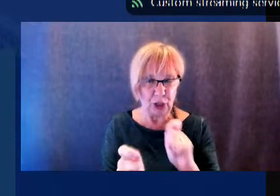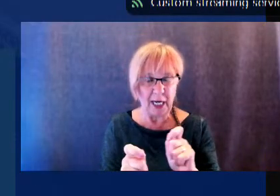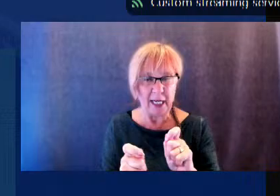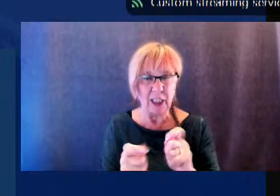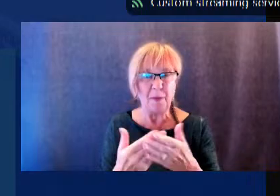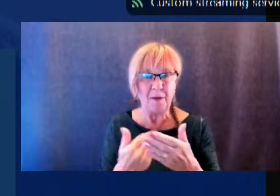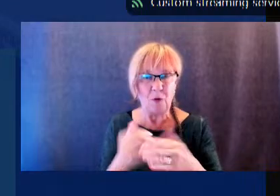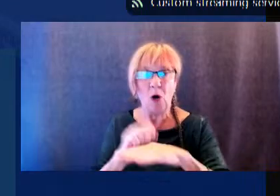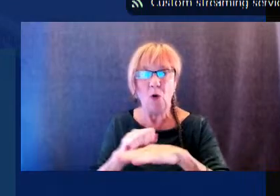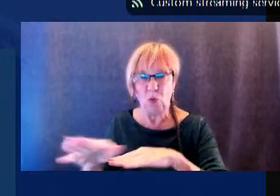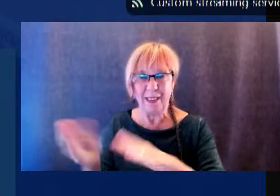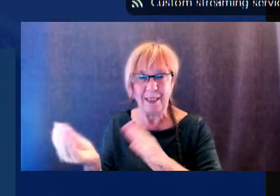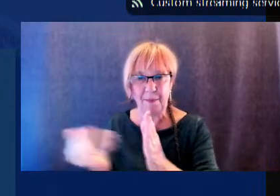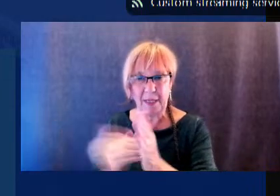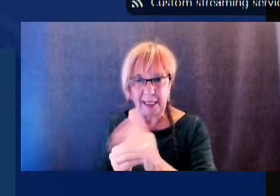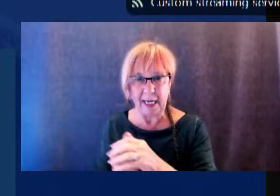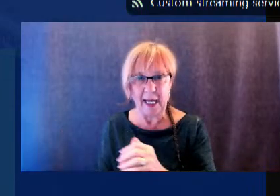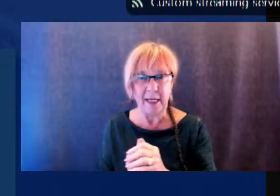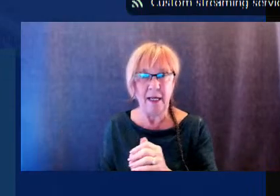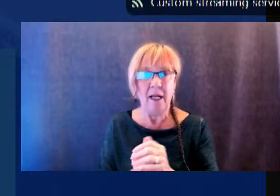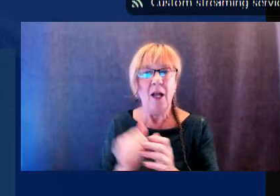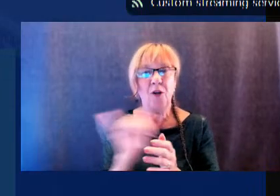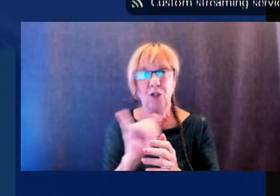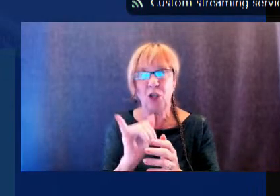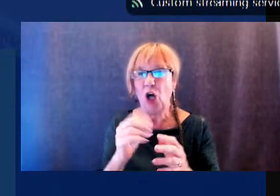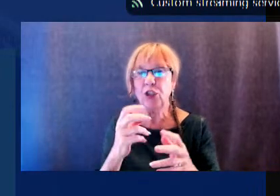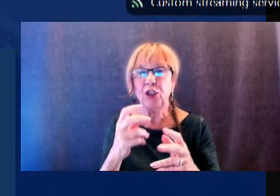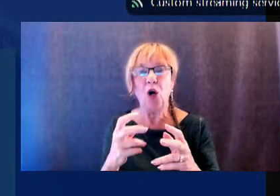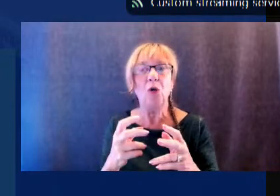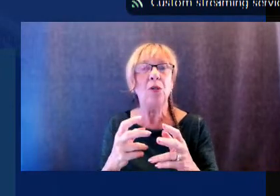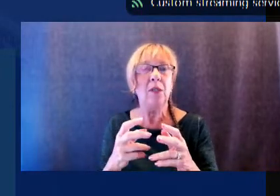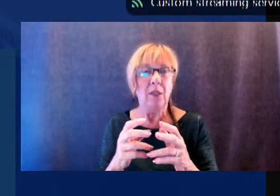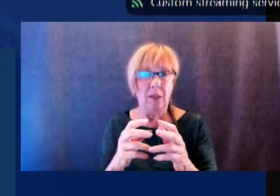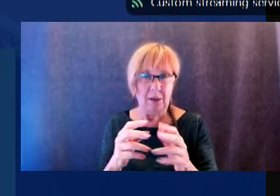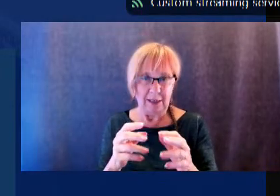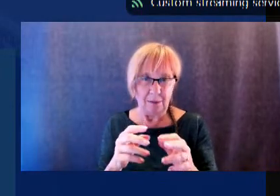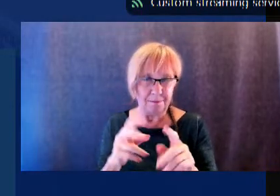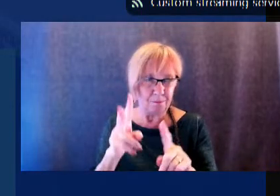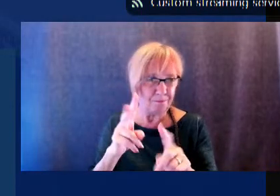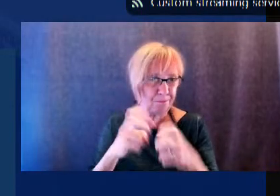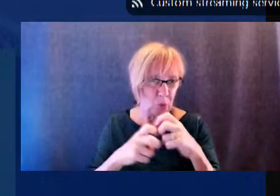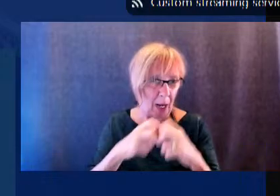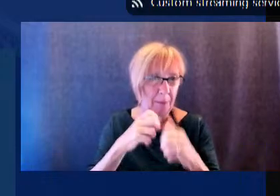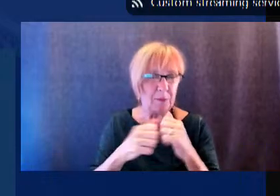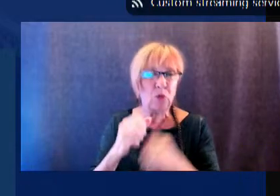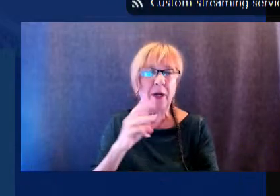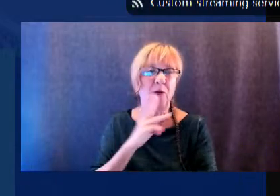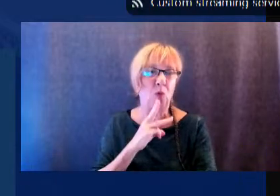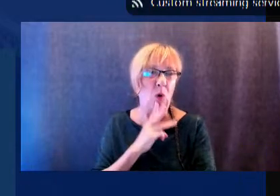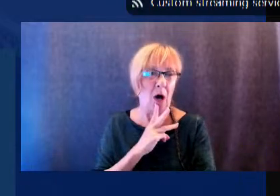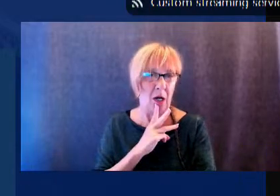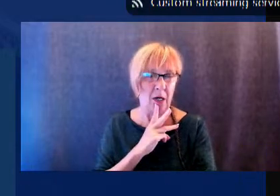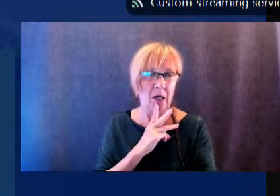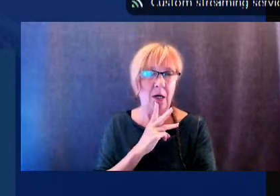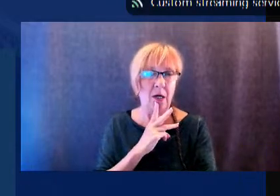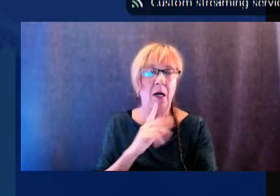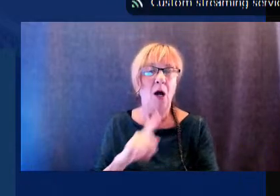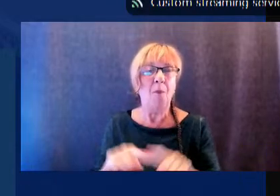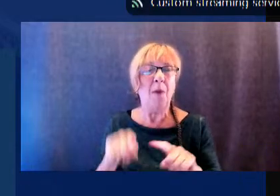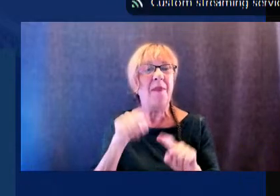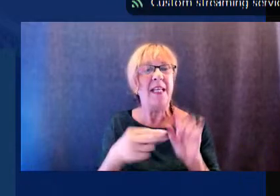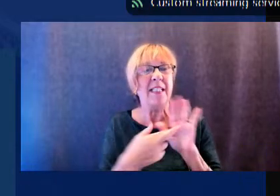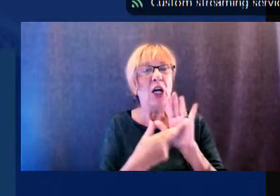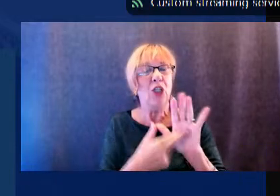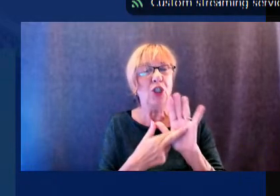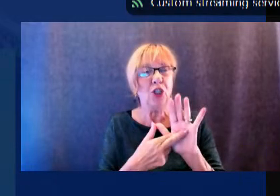will serve letter. And so I'll highlight those as well. But just want to highlight that this does reflect the collaborative back